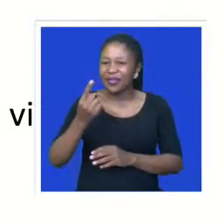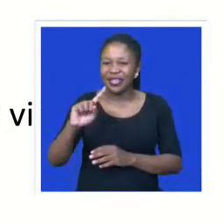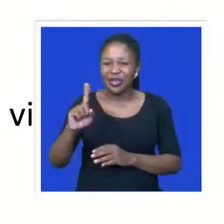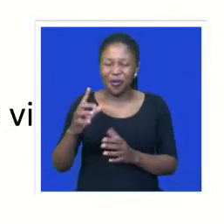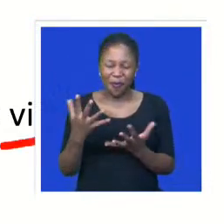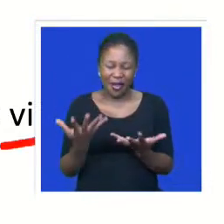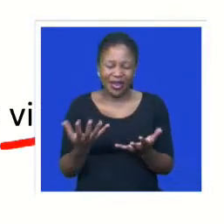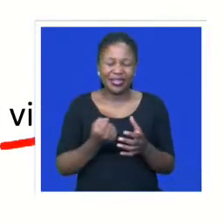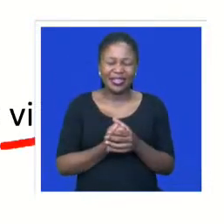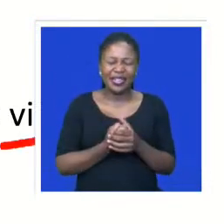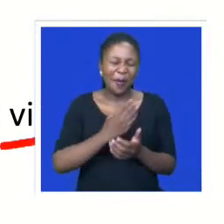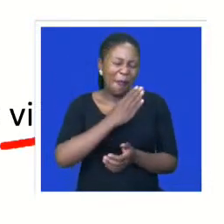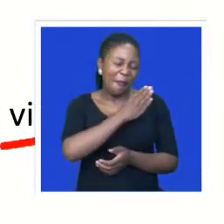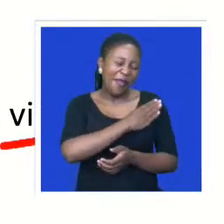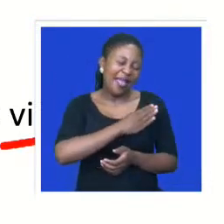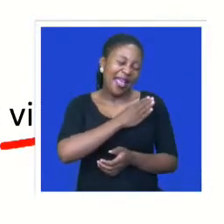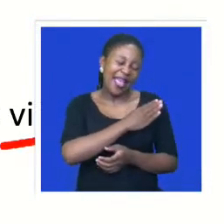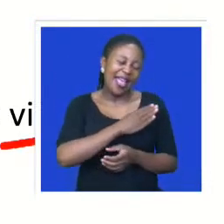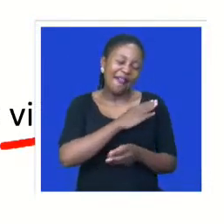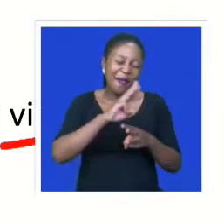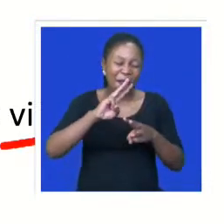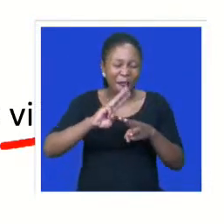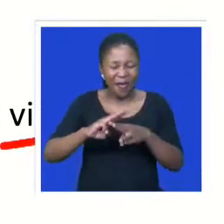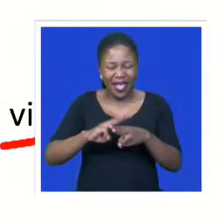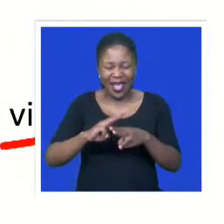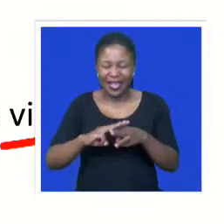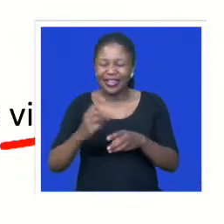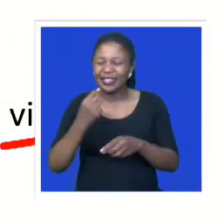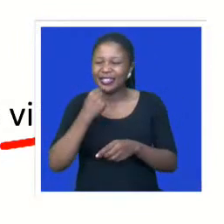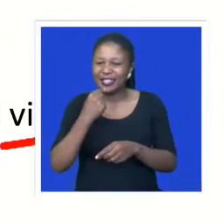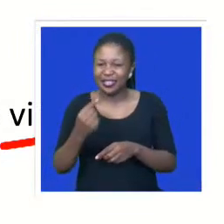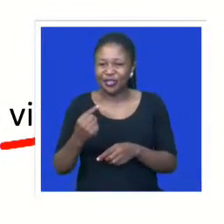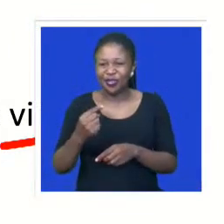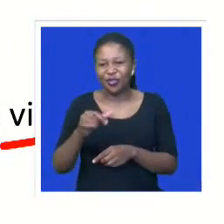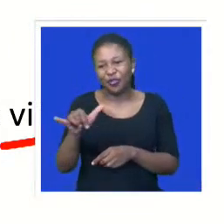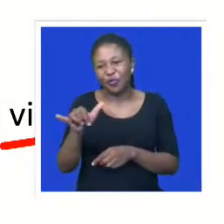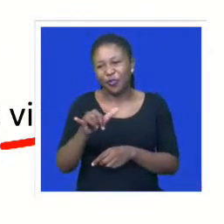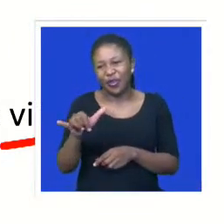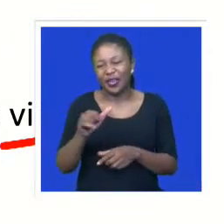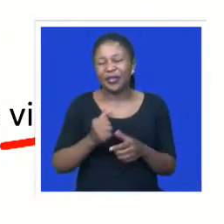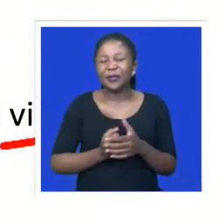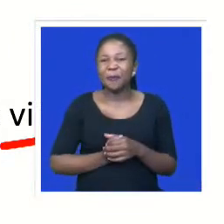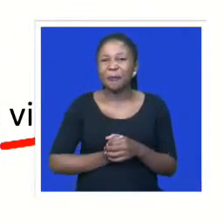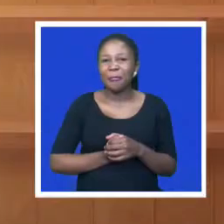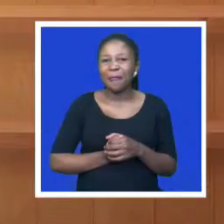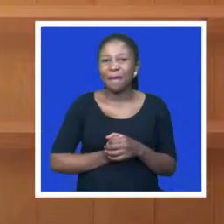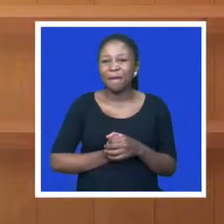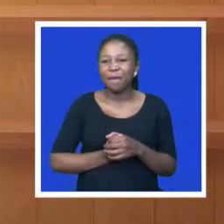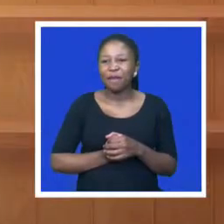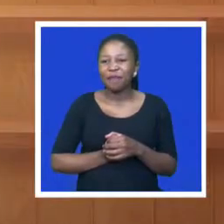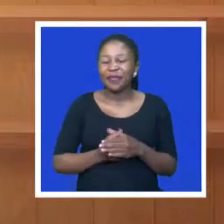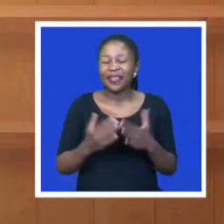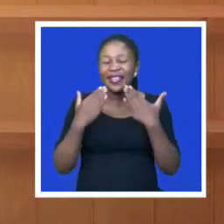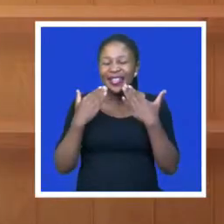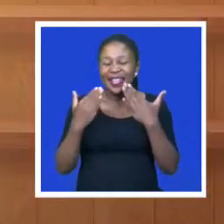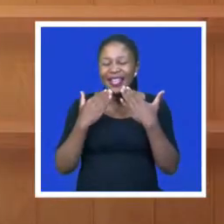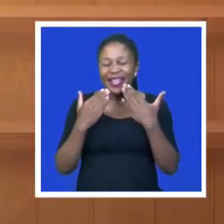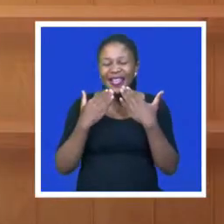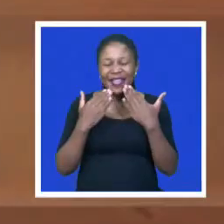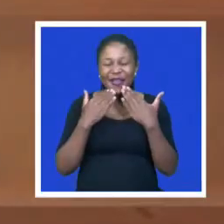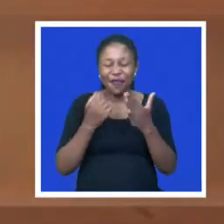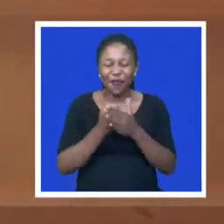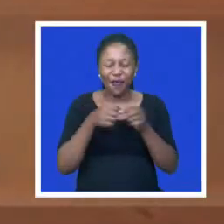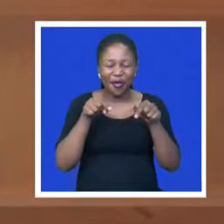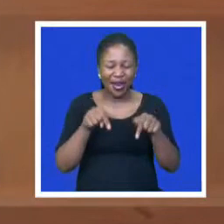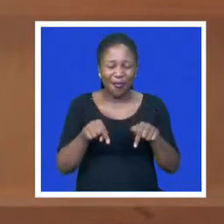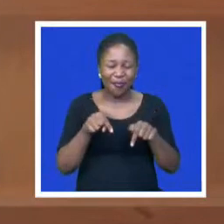revealed in Mary's visit and the Magnificat. That is all for today, dear Lena. Thank you very much. Thank you